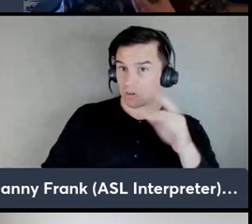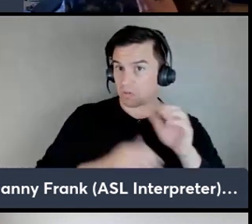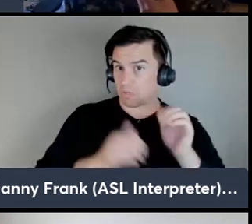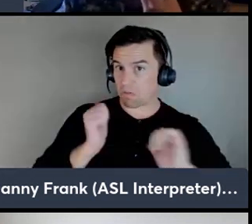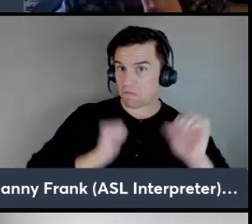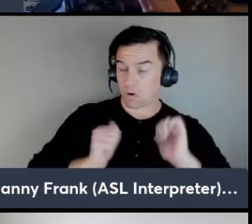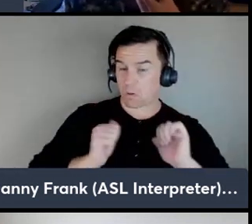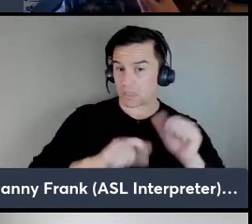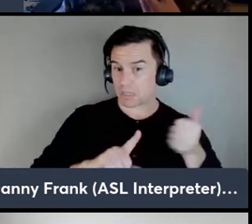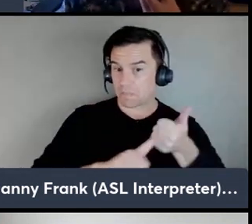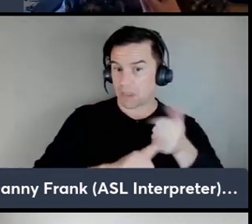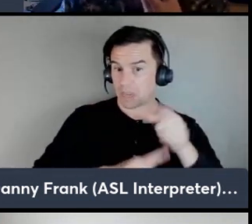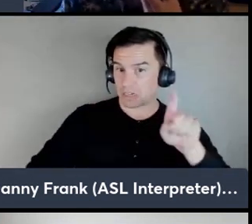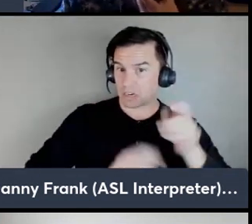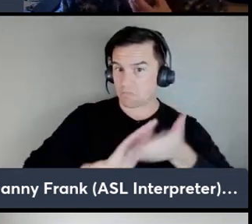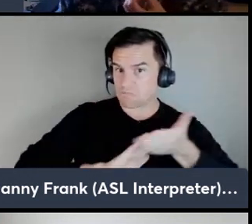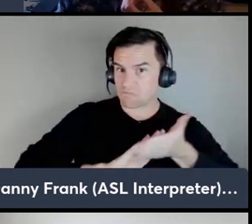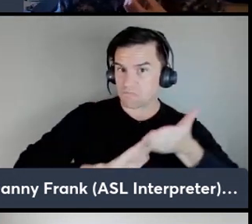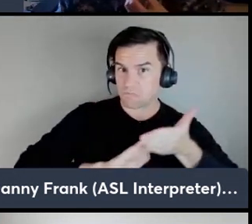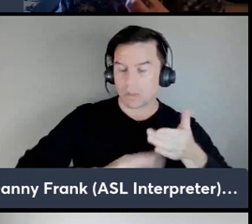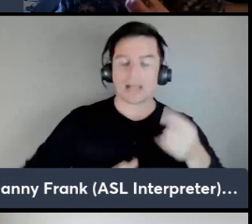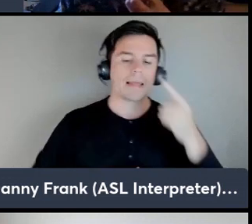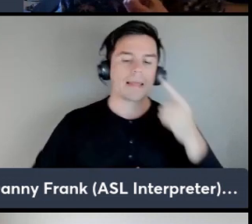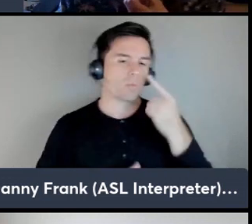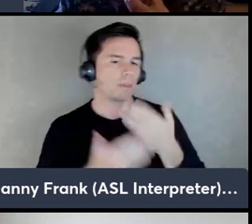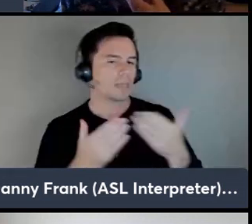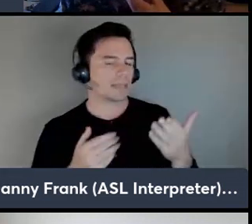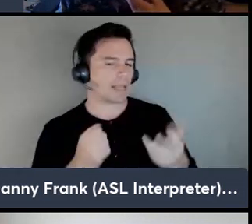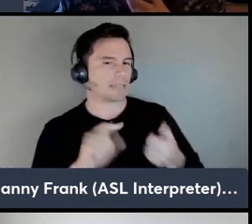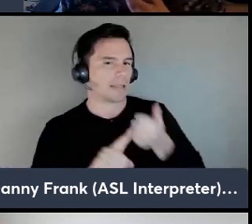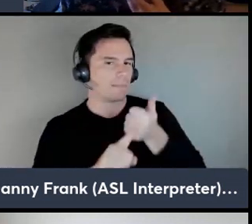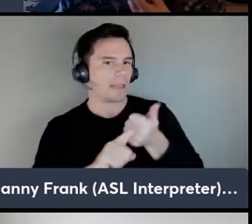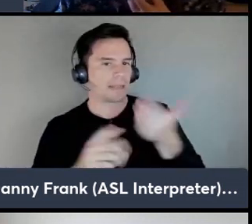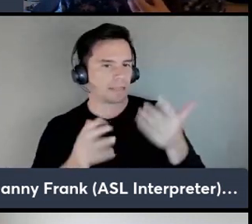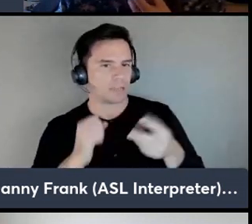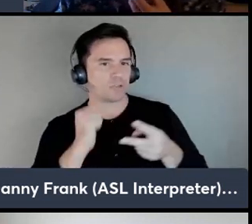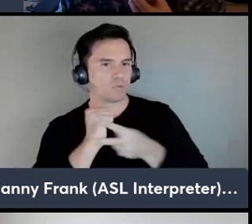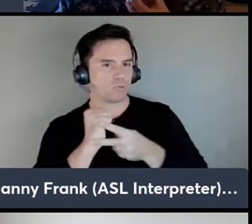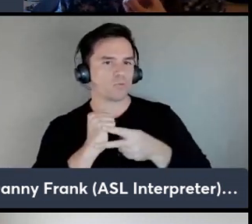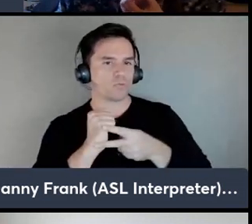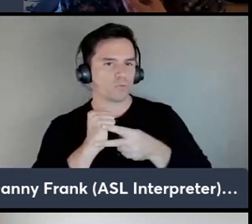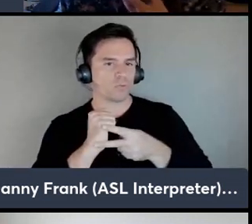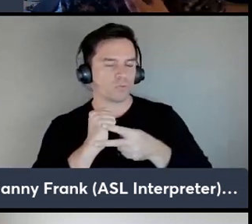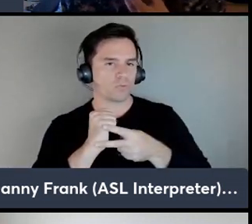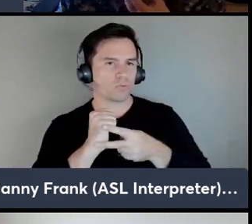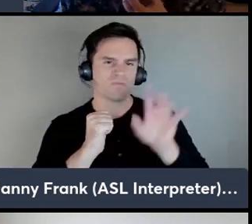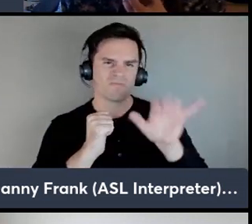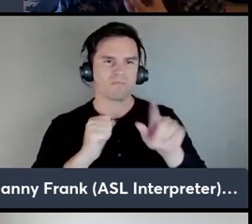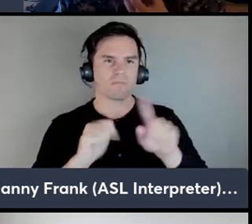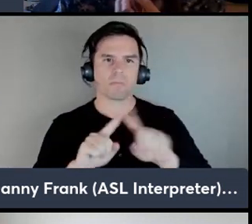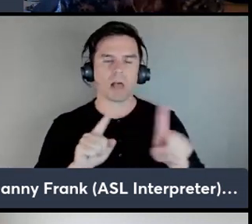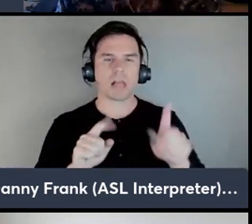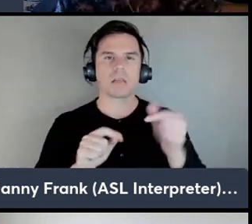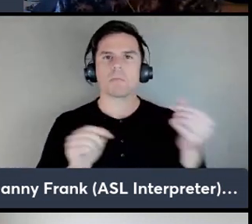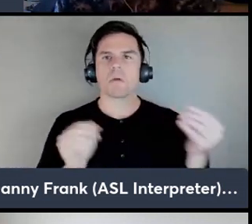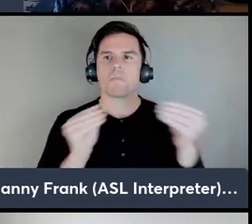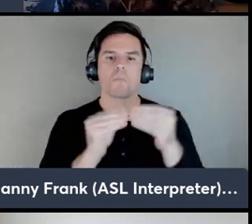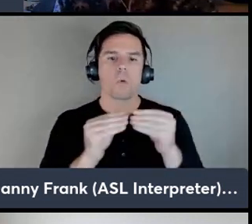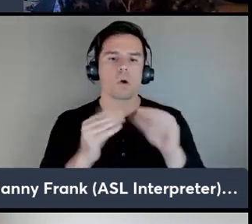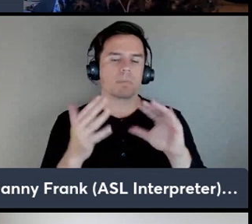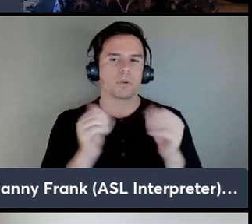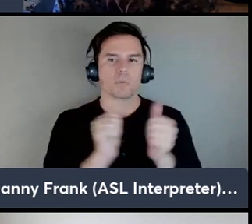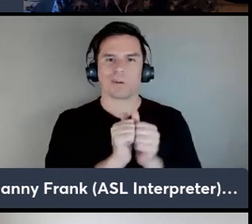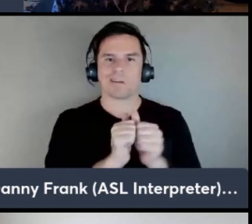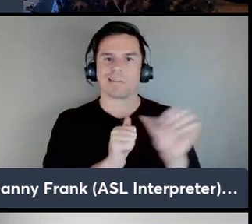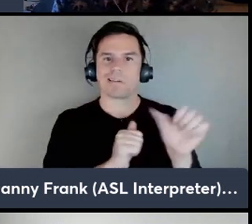that one thing it does impact is storage, but I think that it's just a little bit more compared to, say, another data type